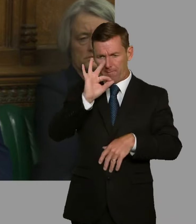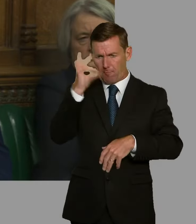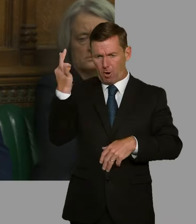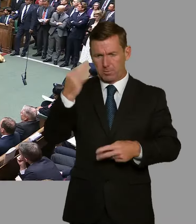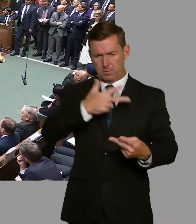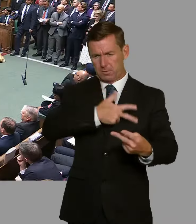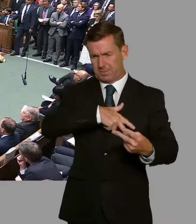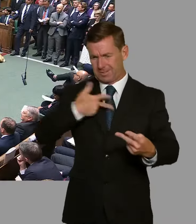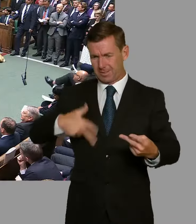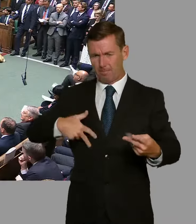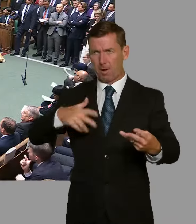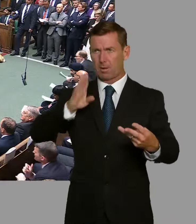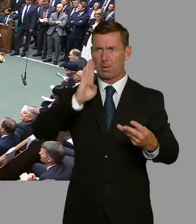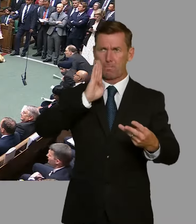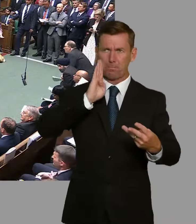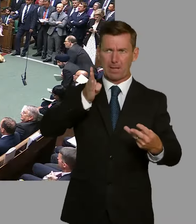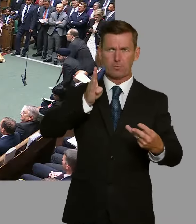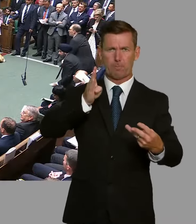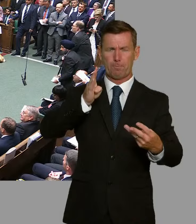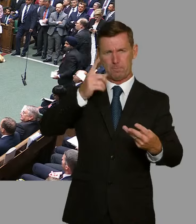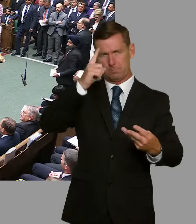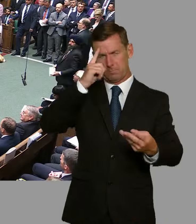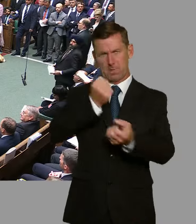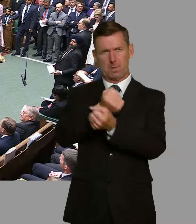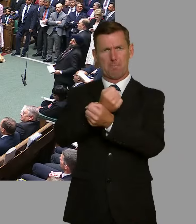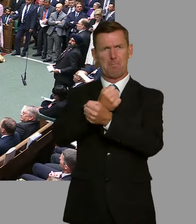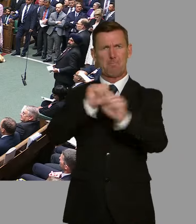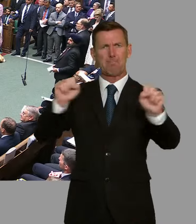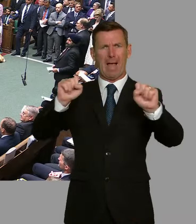burqa? Prime Minister.